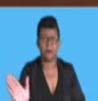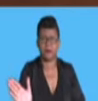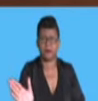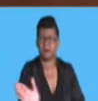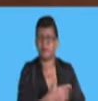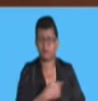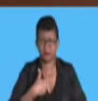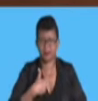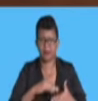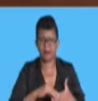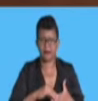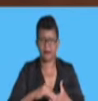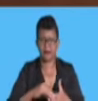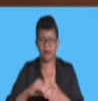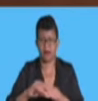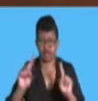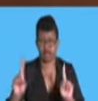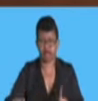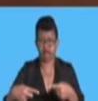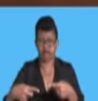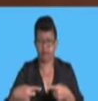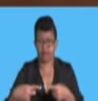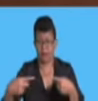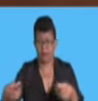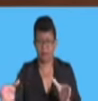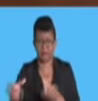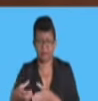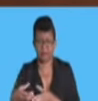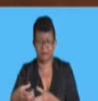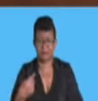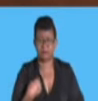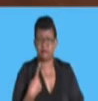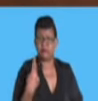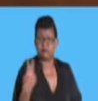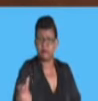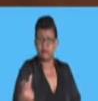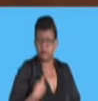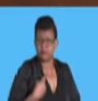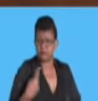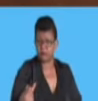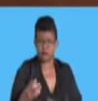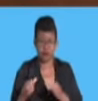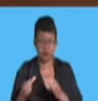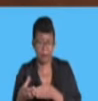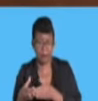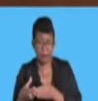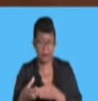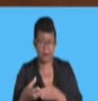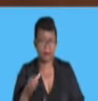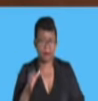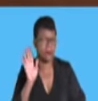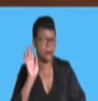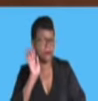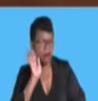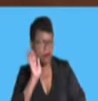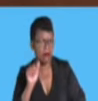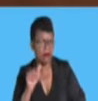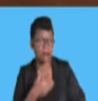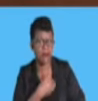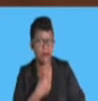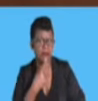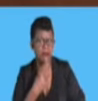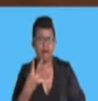opposition, where the two opposition parties represent more than 40, this morning I heard it's 49%. I